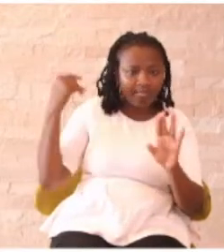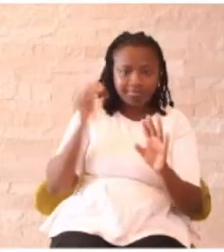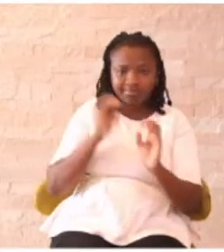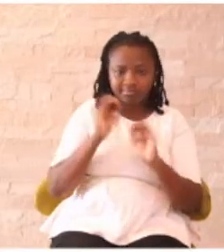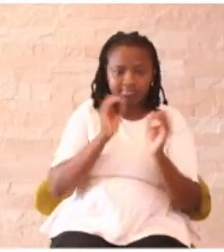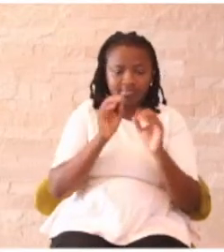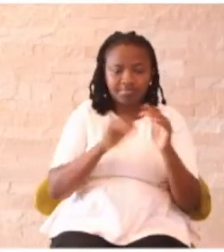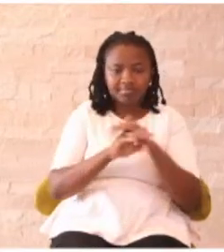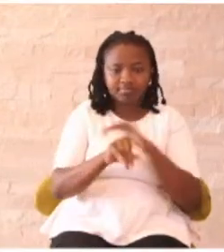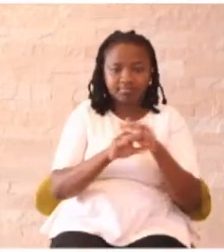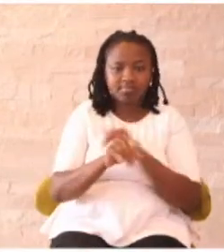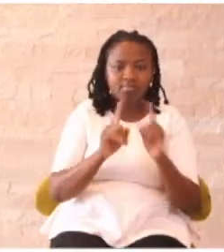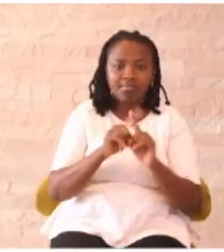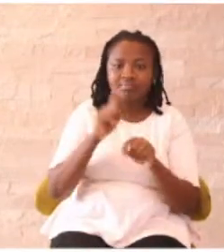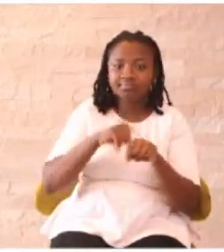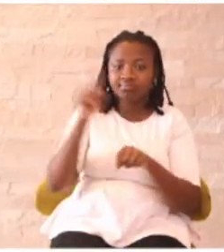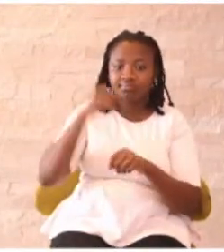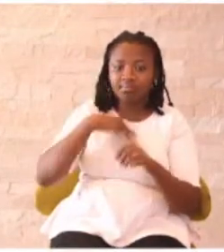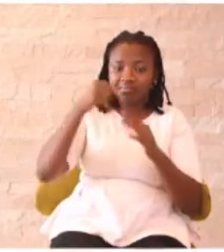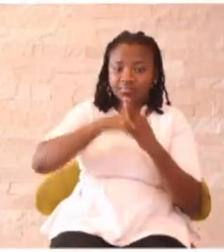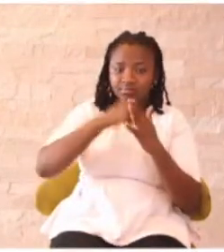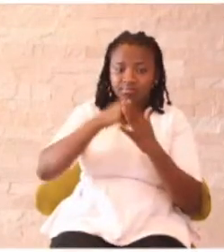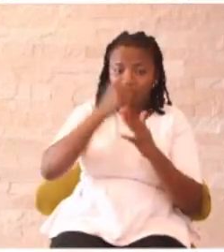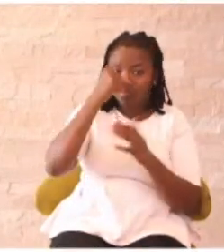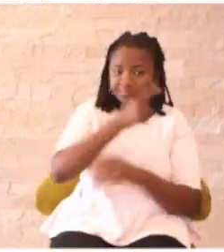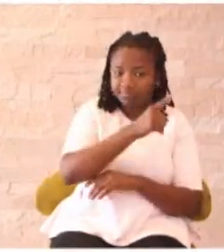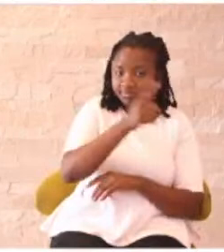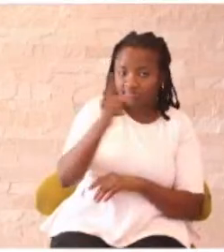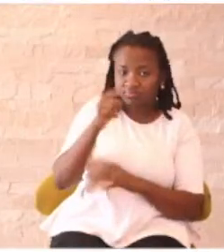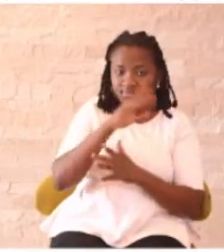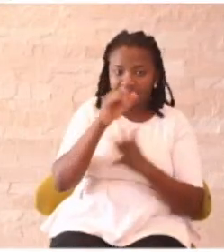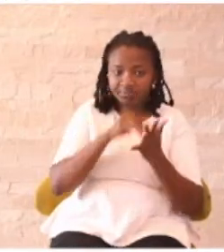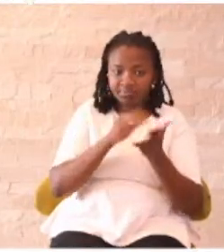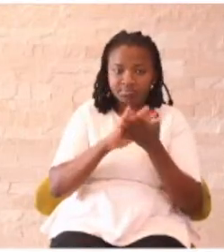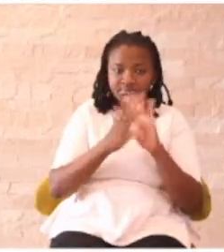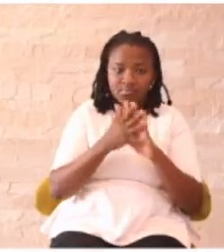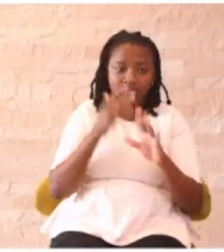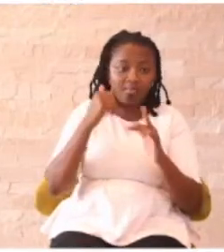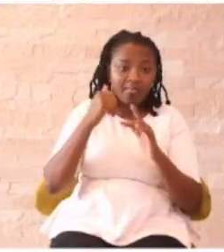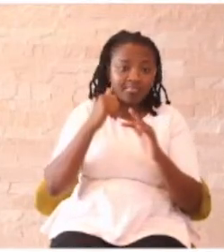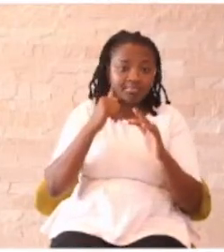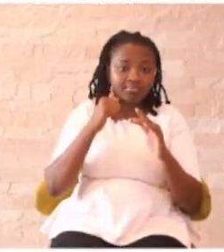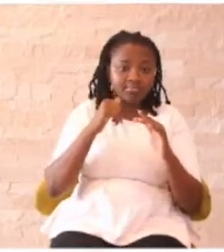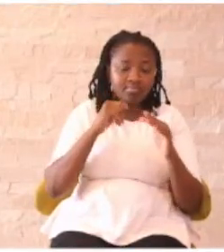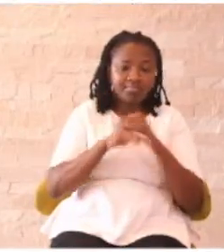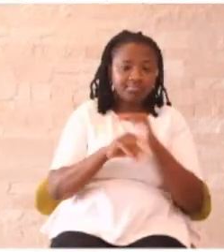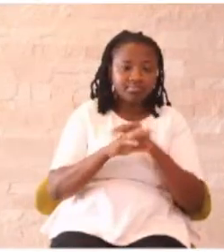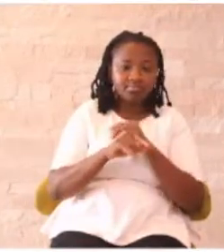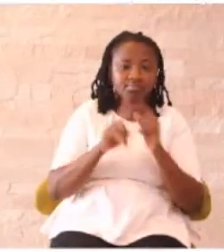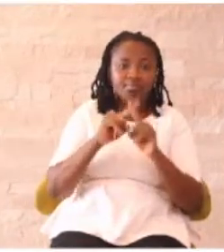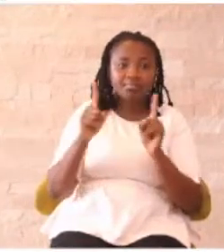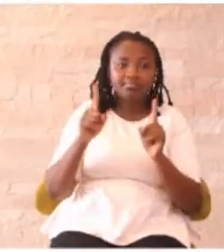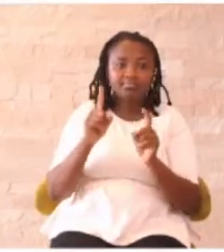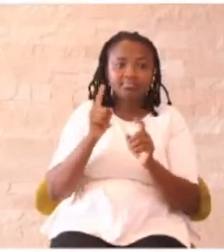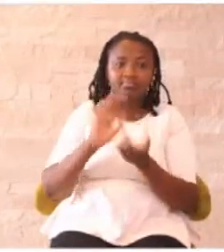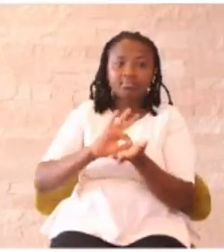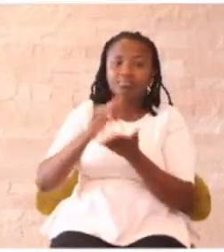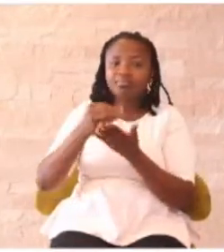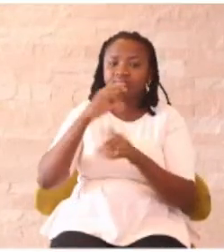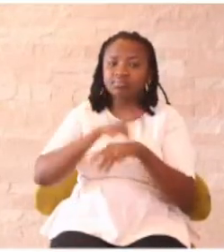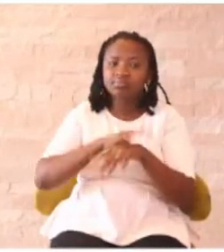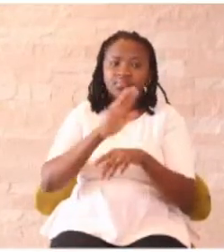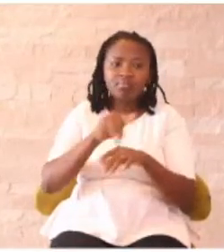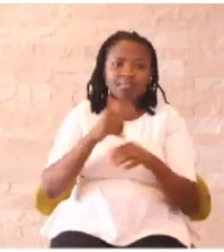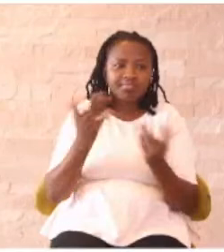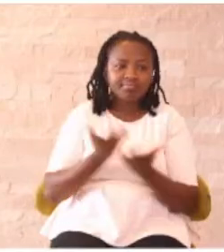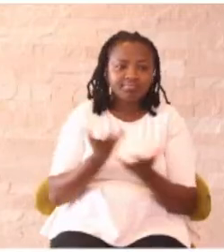to know, when you do the advocacy to those centers to become more accessible, where do the funds from making them more accessible come from?